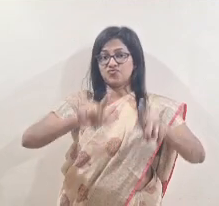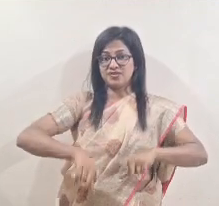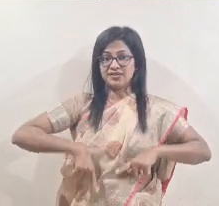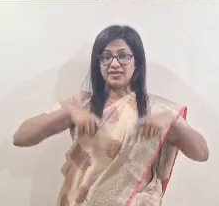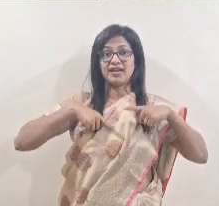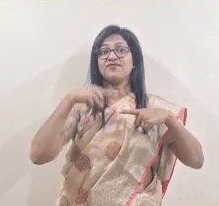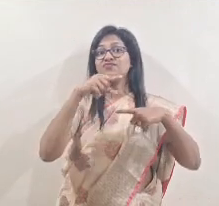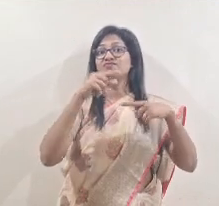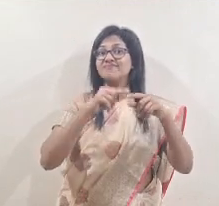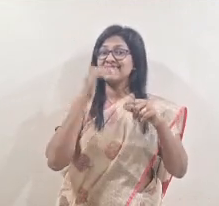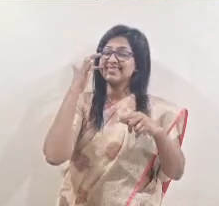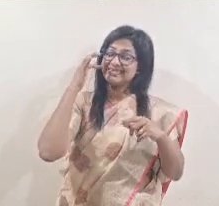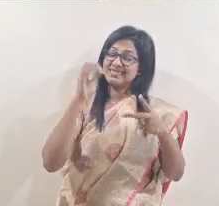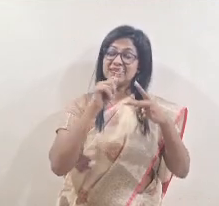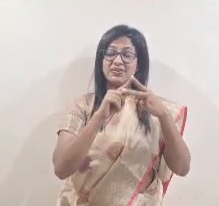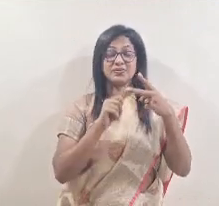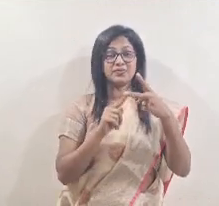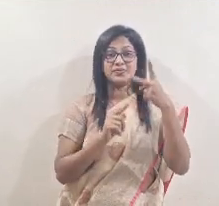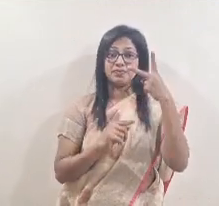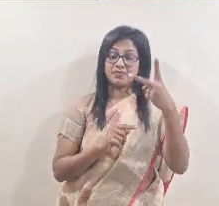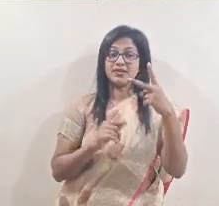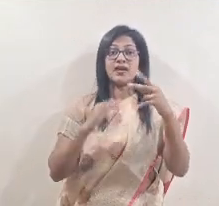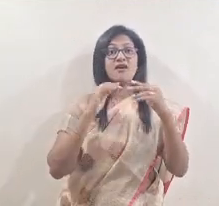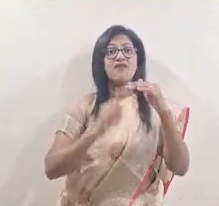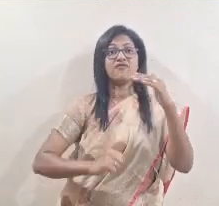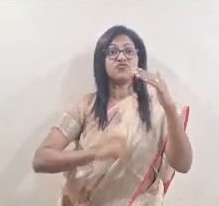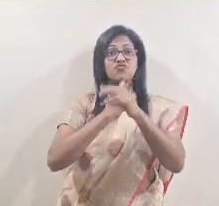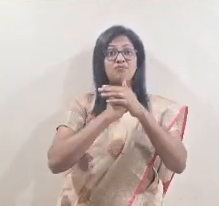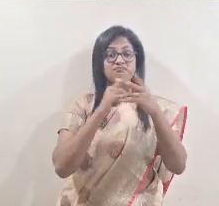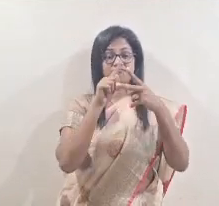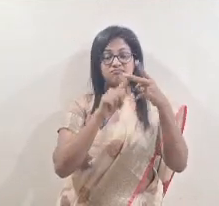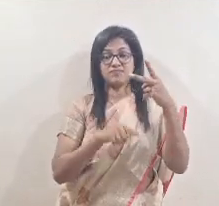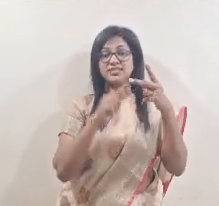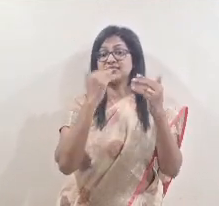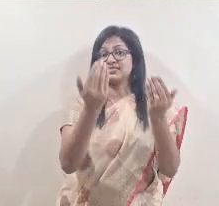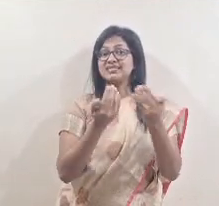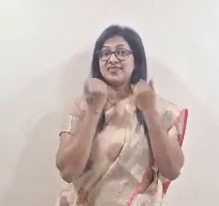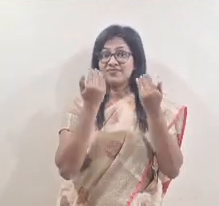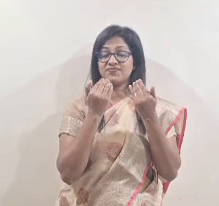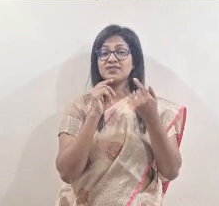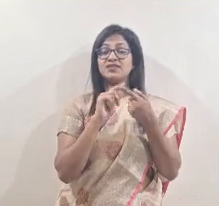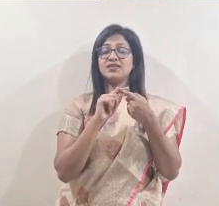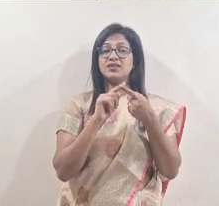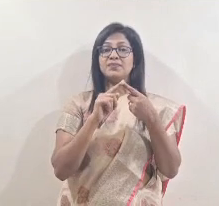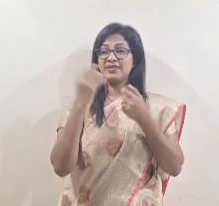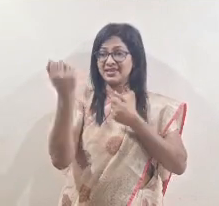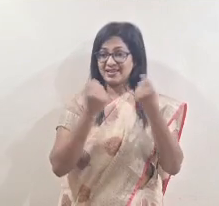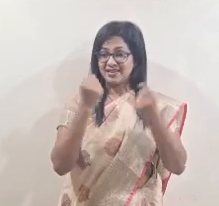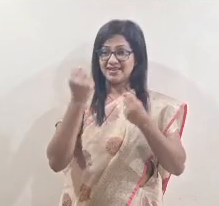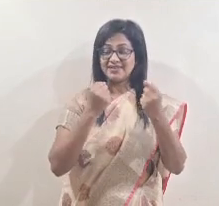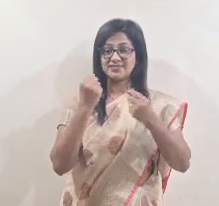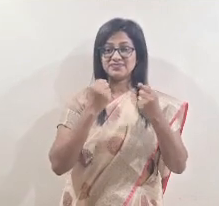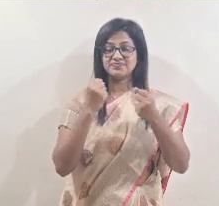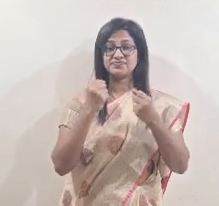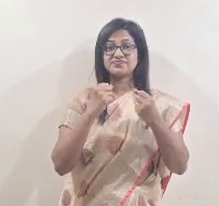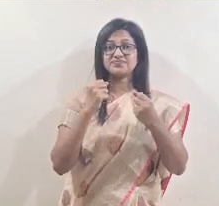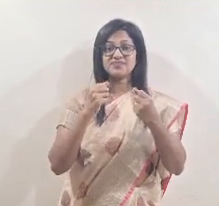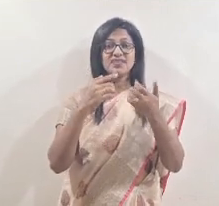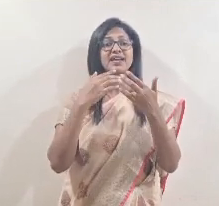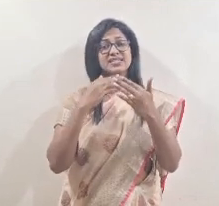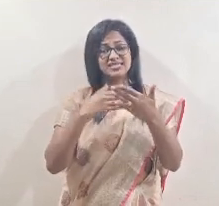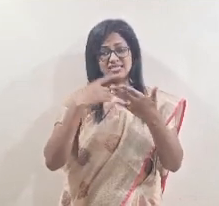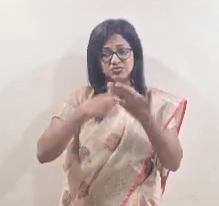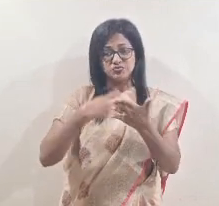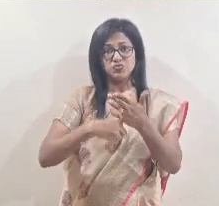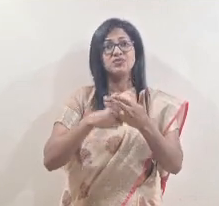came out to be the attributes which with the higher ranking. As safety, because the vehicle, there's a restriction of